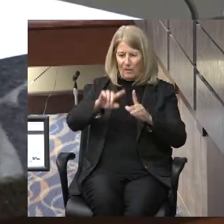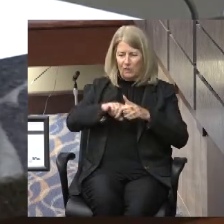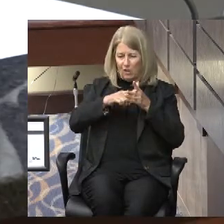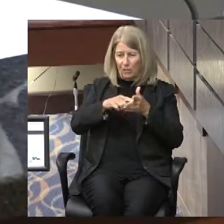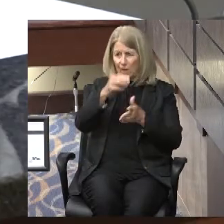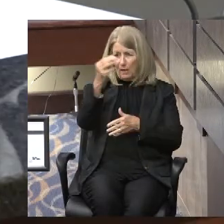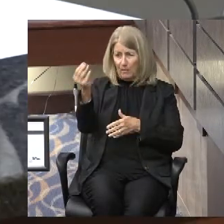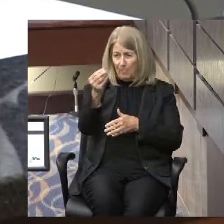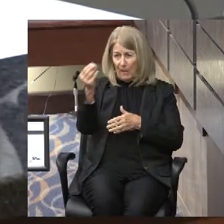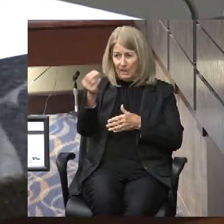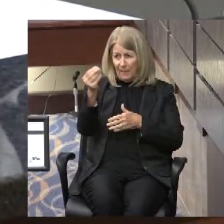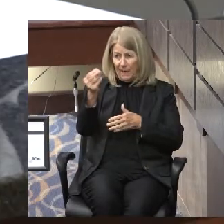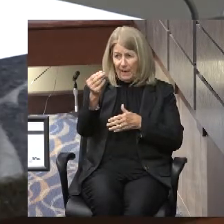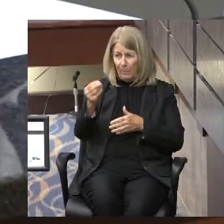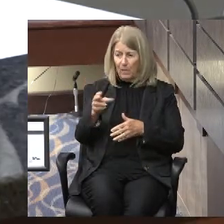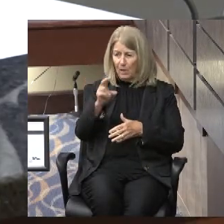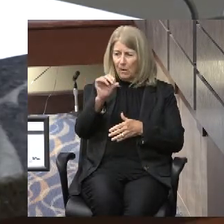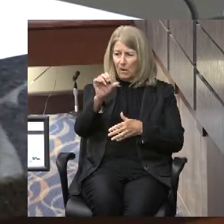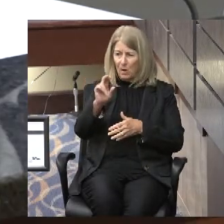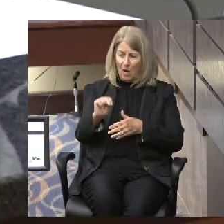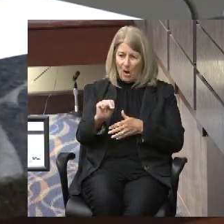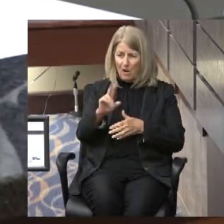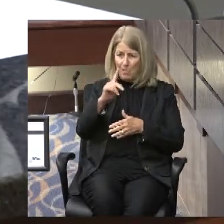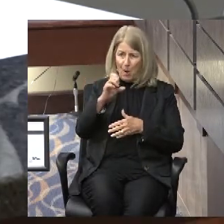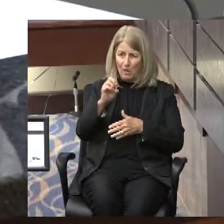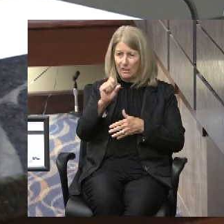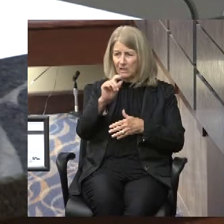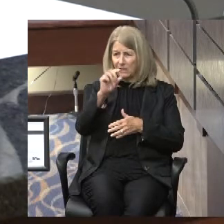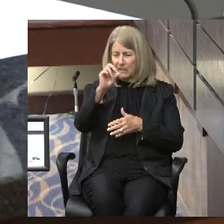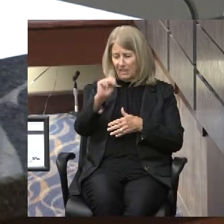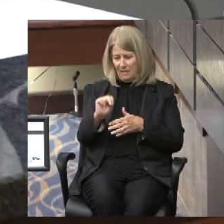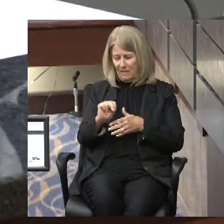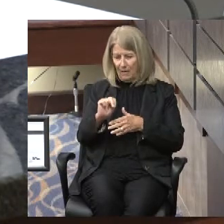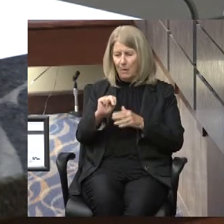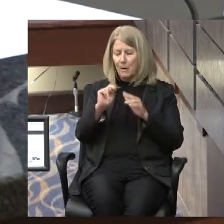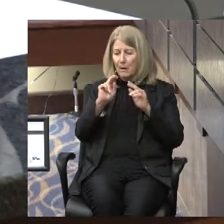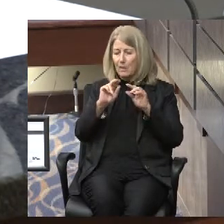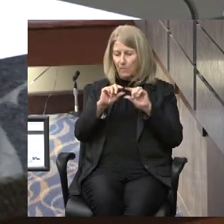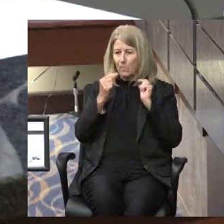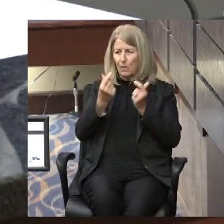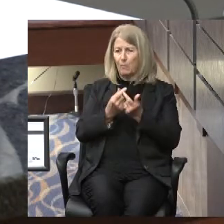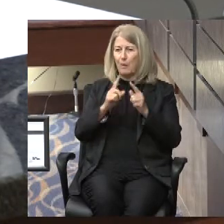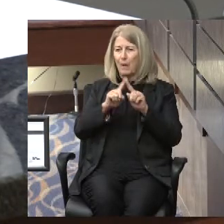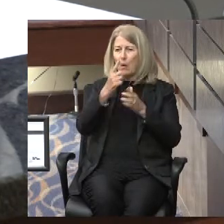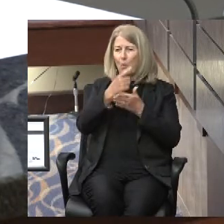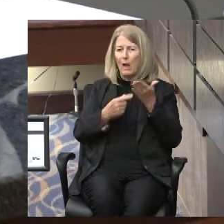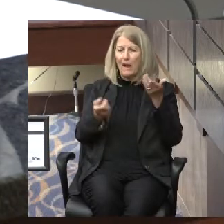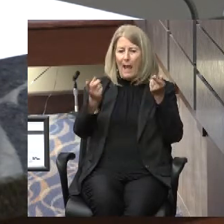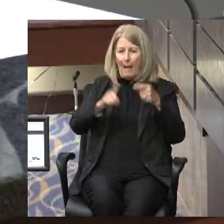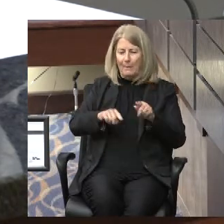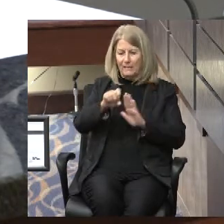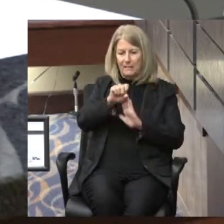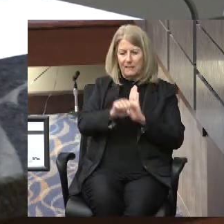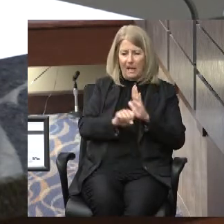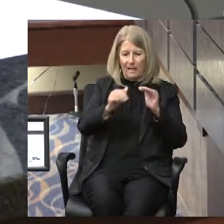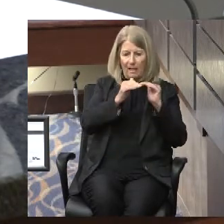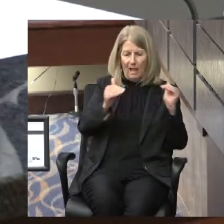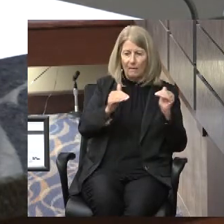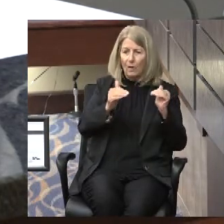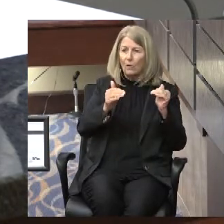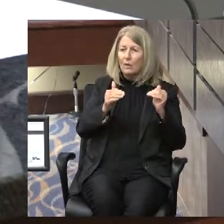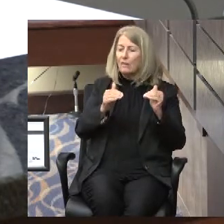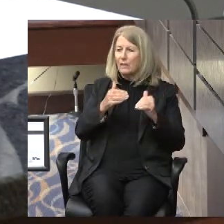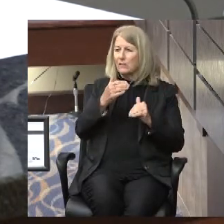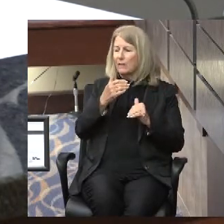plug. We're a nonpartisan body. These are partisan elections, but what happens at the state level affects what happens at the local level. So there are 5 places